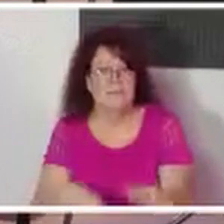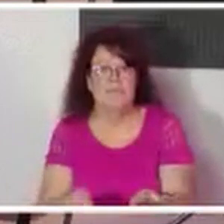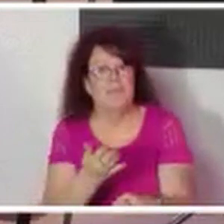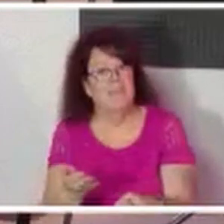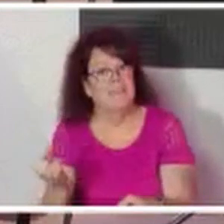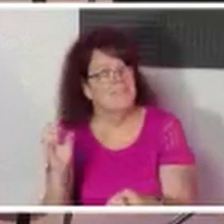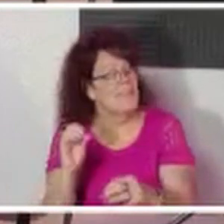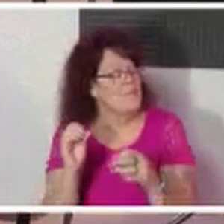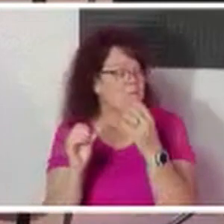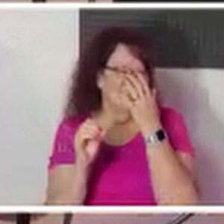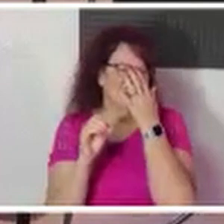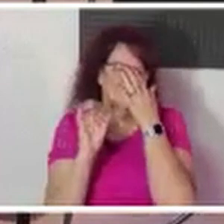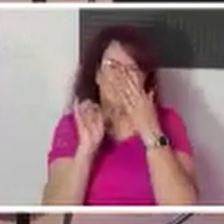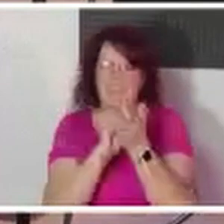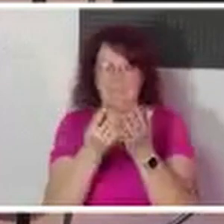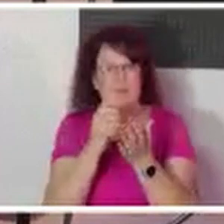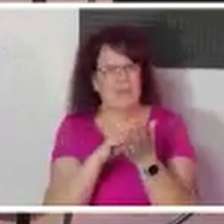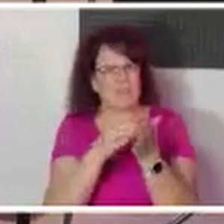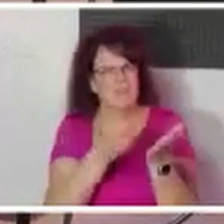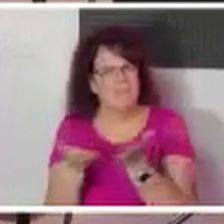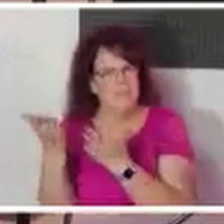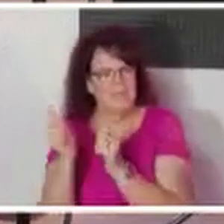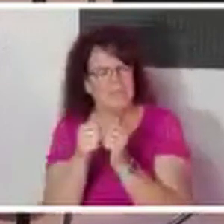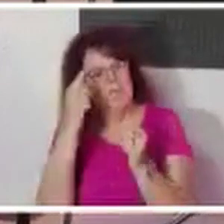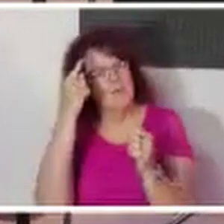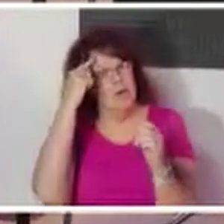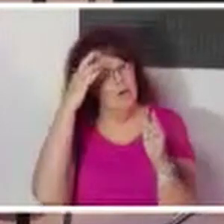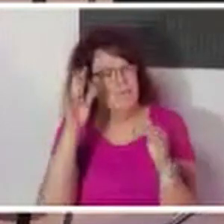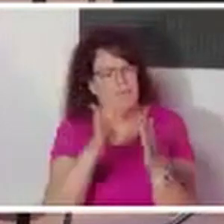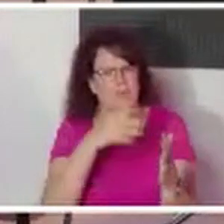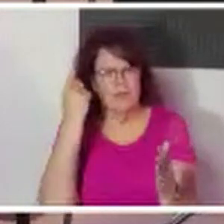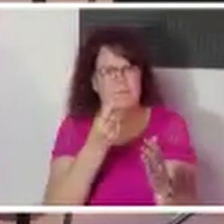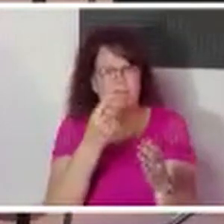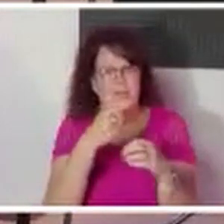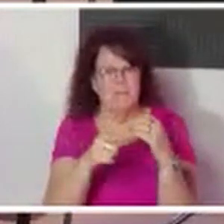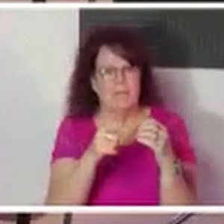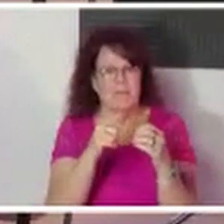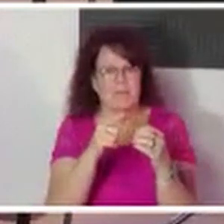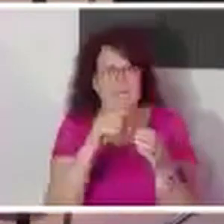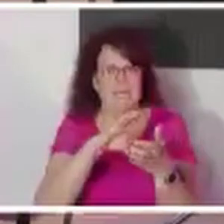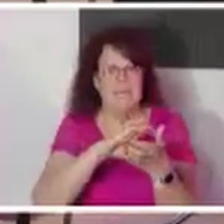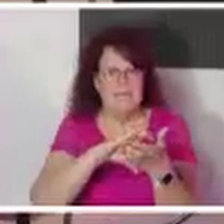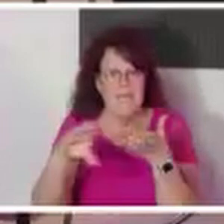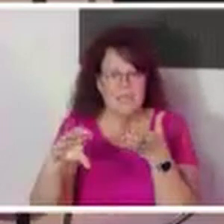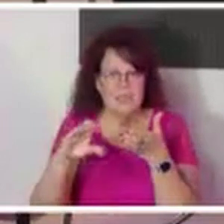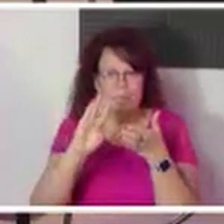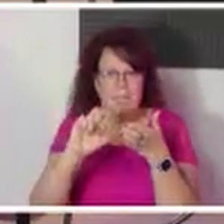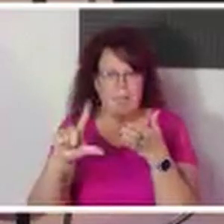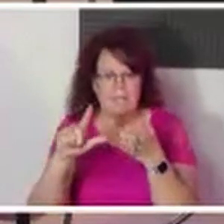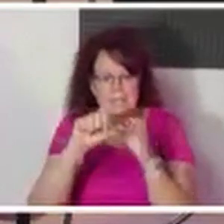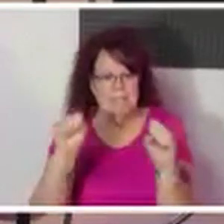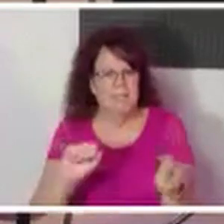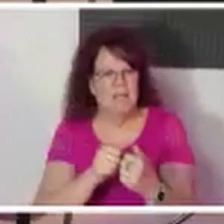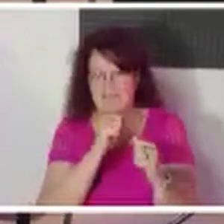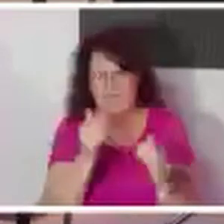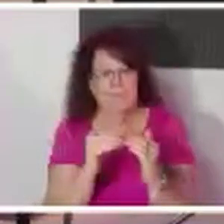So that could be the one. But ideally, you will learn something about the cash bail system and why it is unjust and what the Bail Project is doing